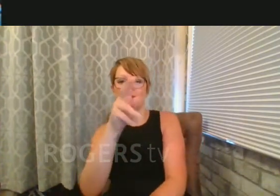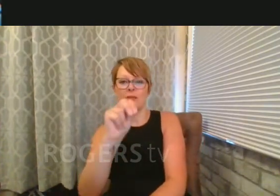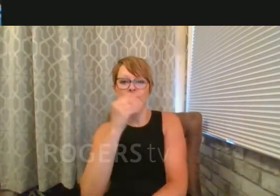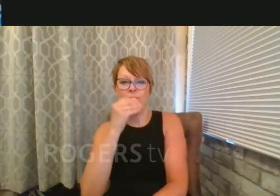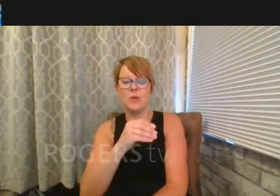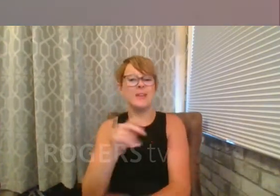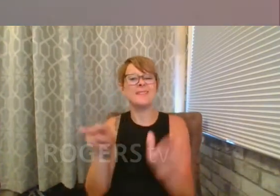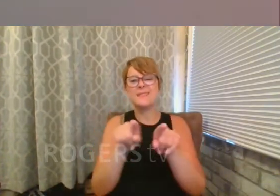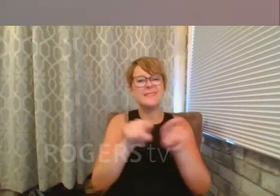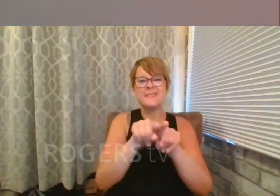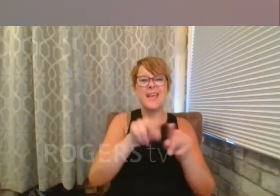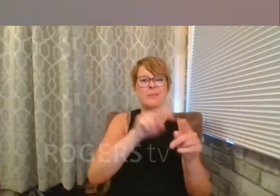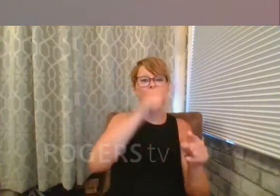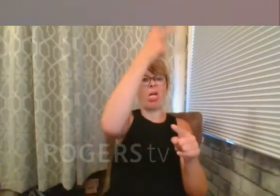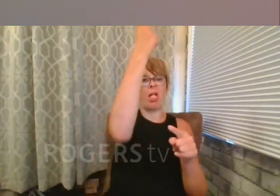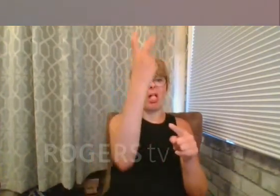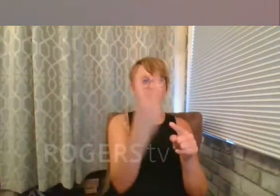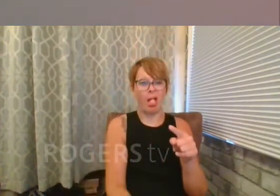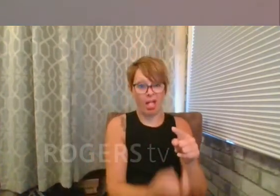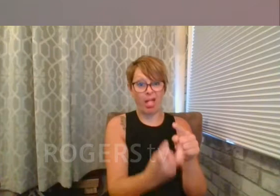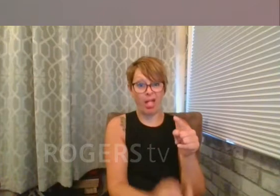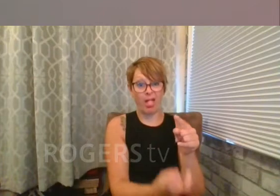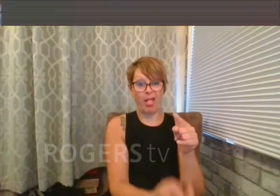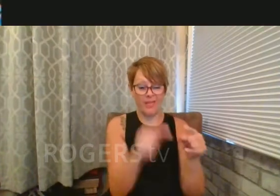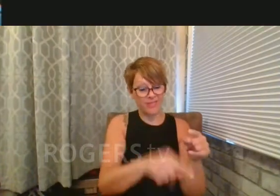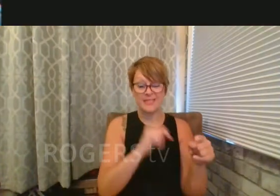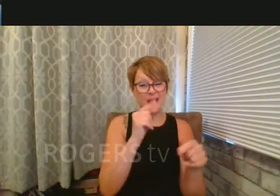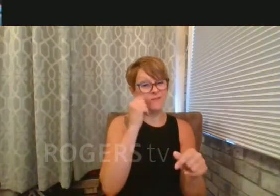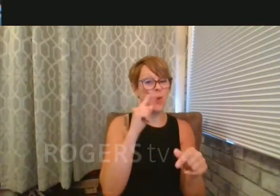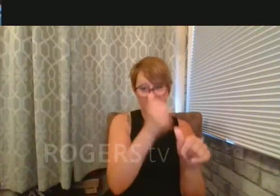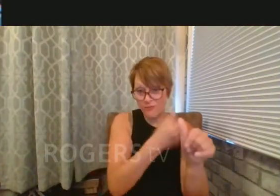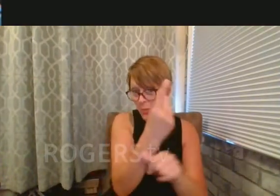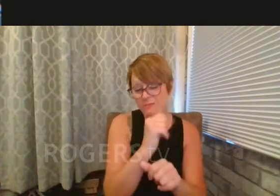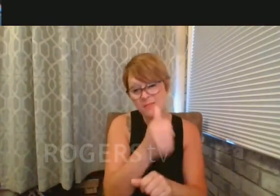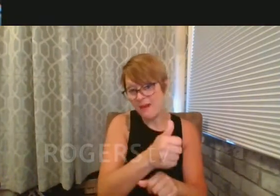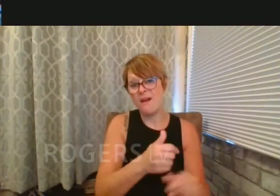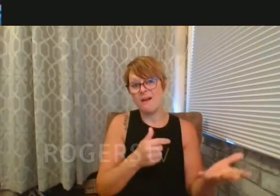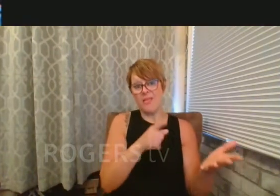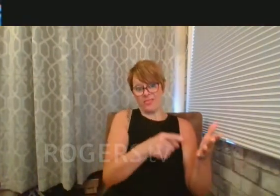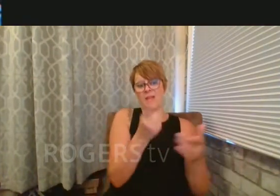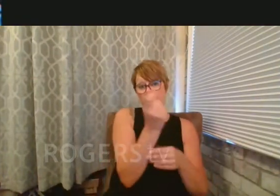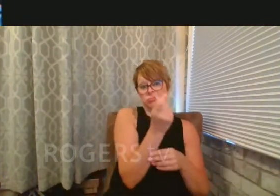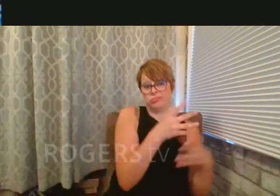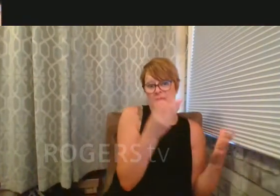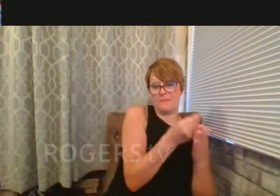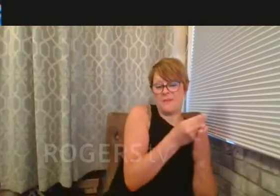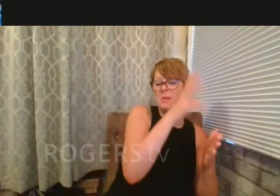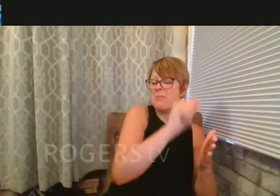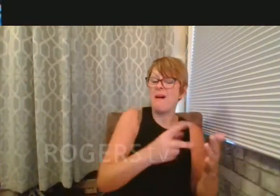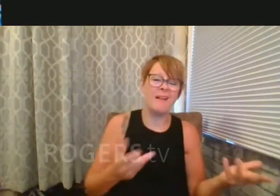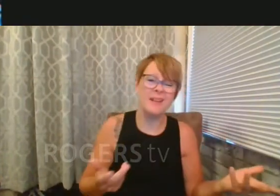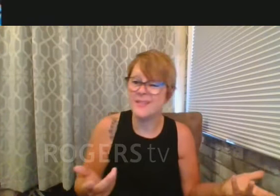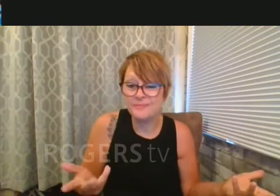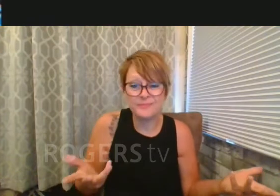everyone. Yet bungee jumping companies make a lot of money. Right. So you are providing something that is